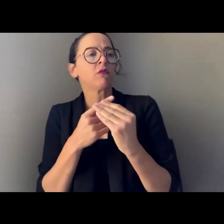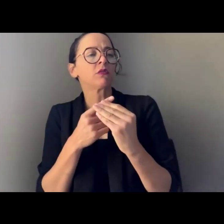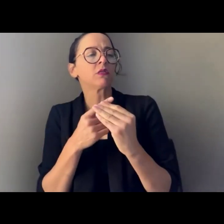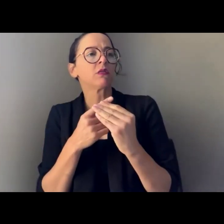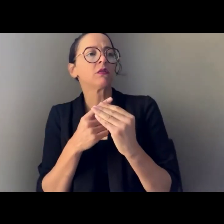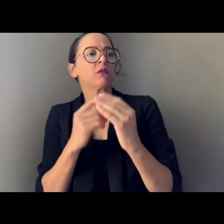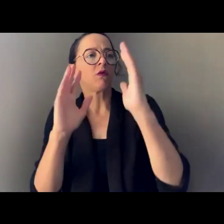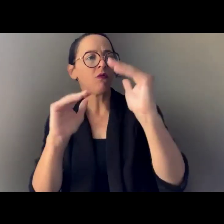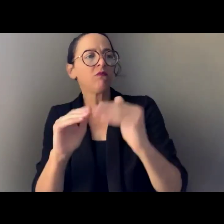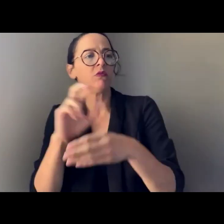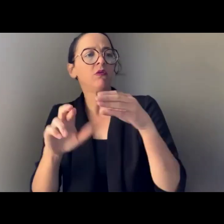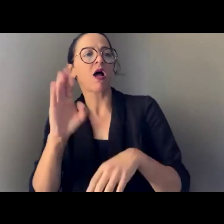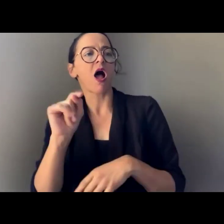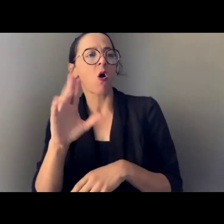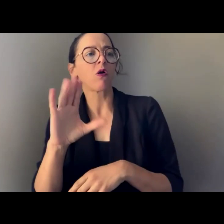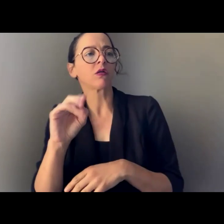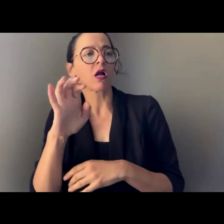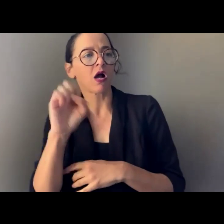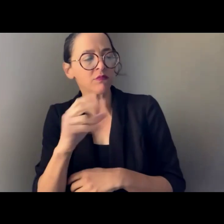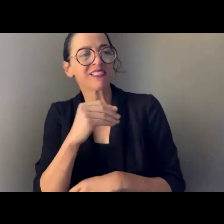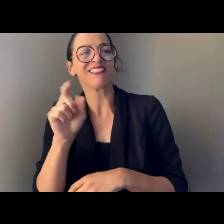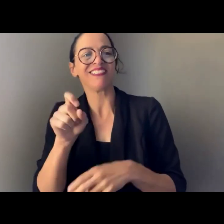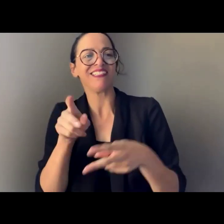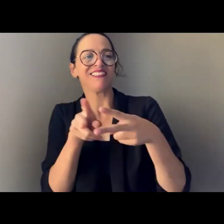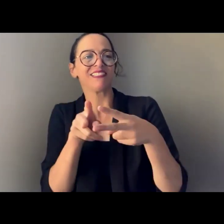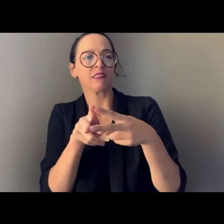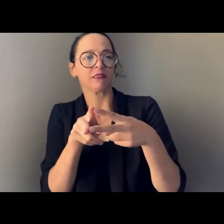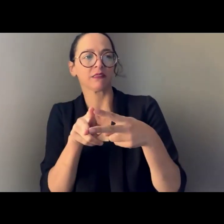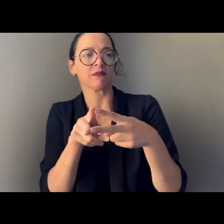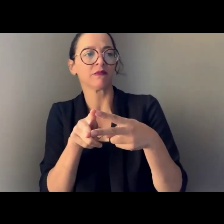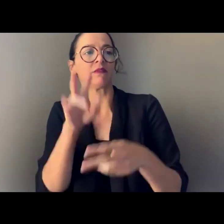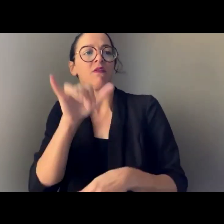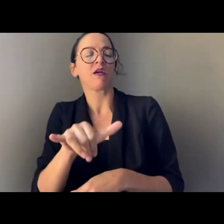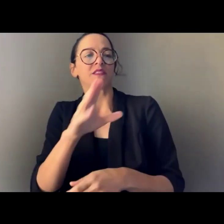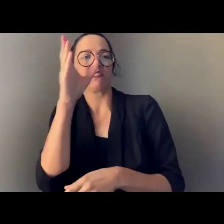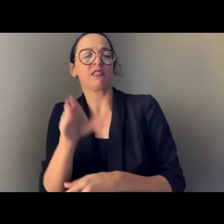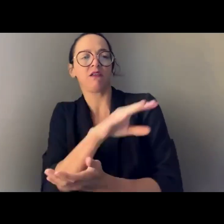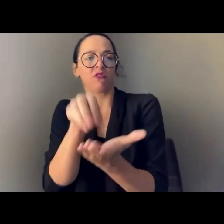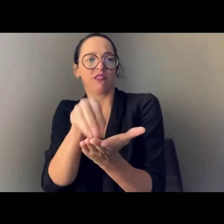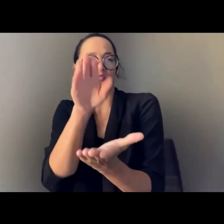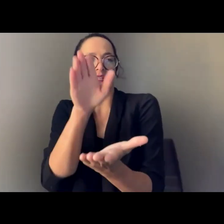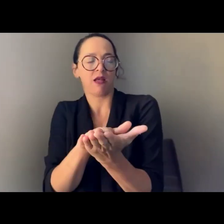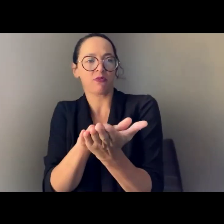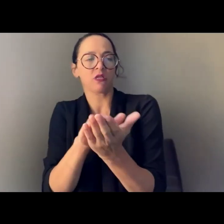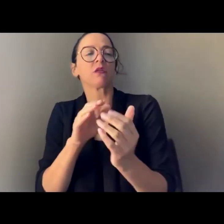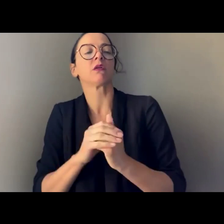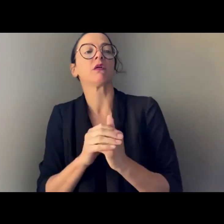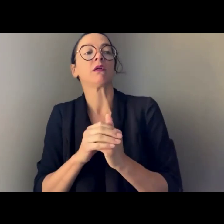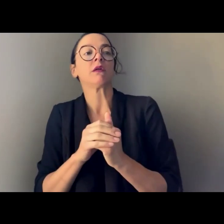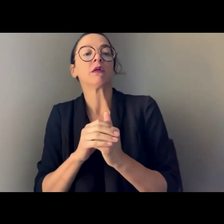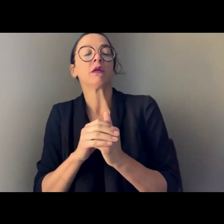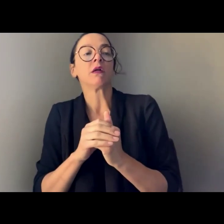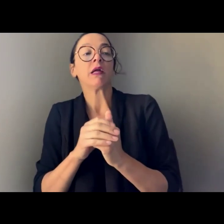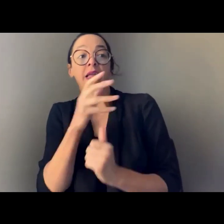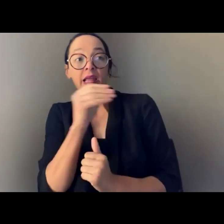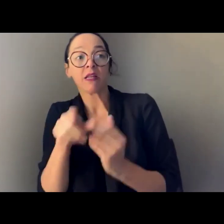never captured. You write here that metrics now usually mean utilization of the service or support, meaning the number of hours used,